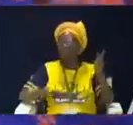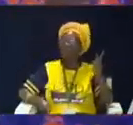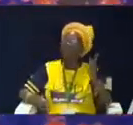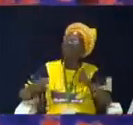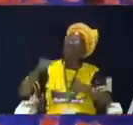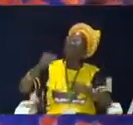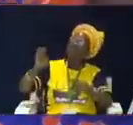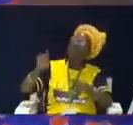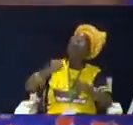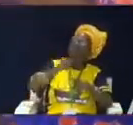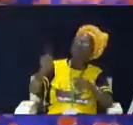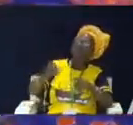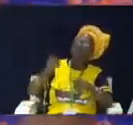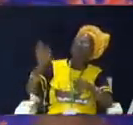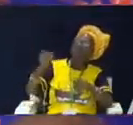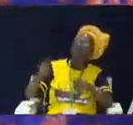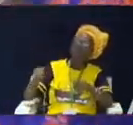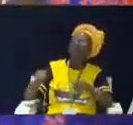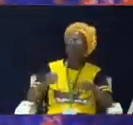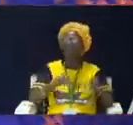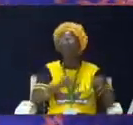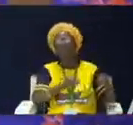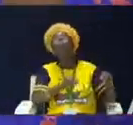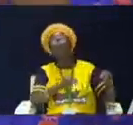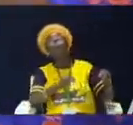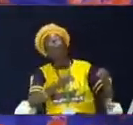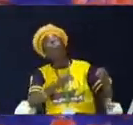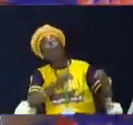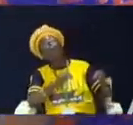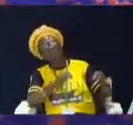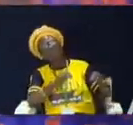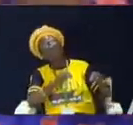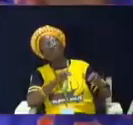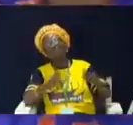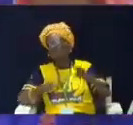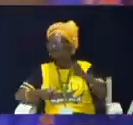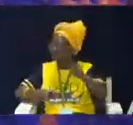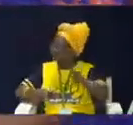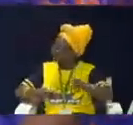Zion. True, Buddha's life.